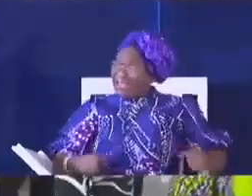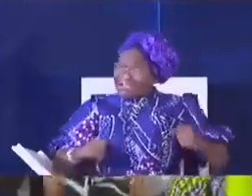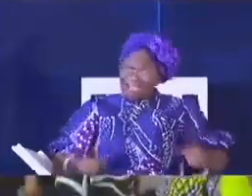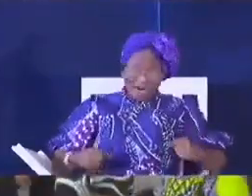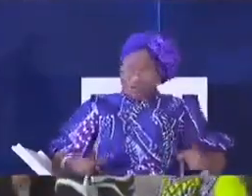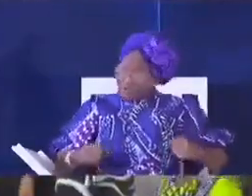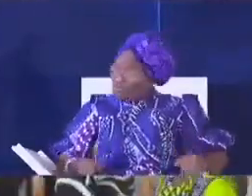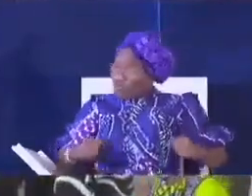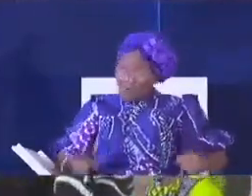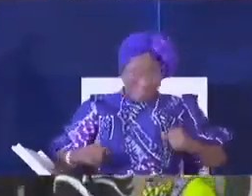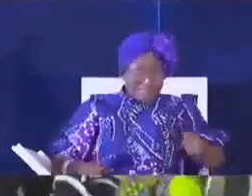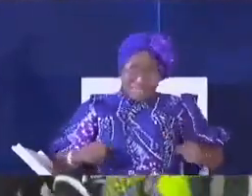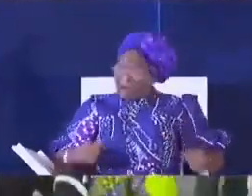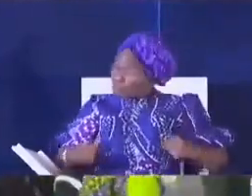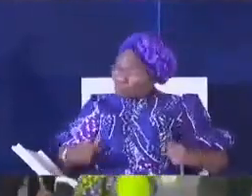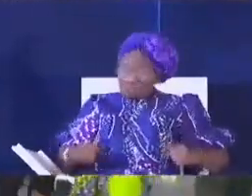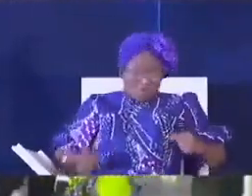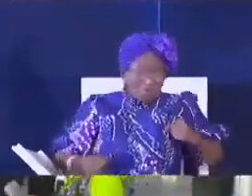Must